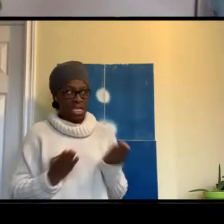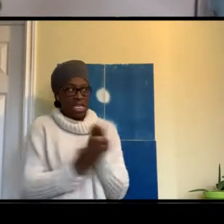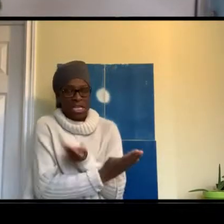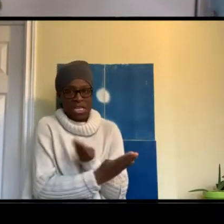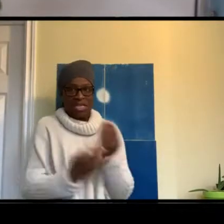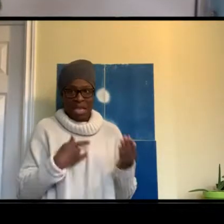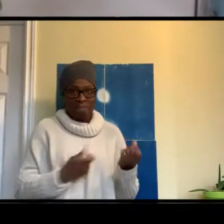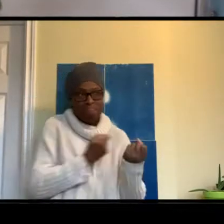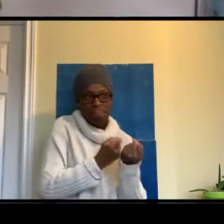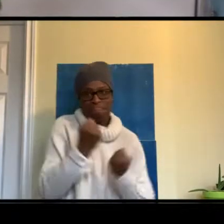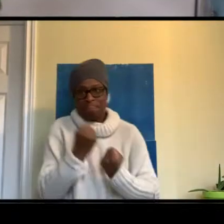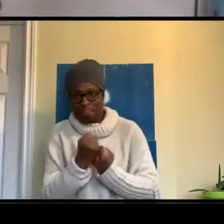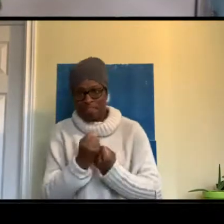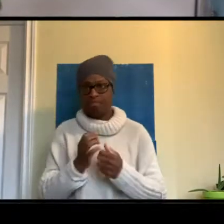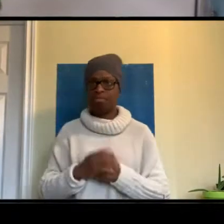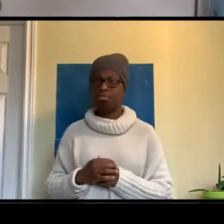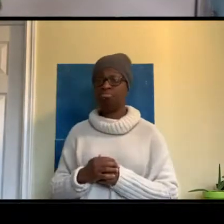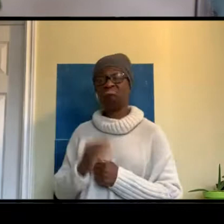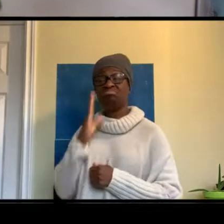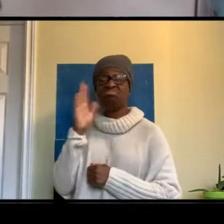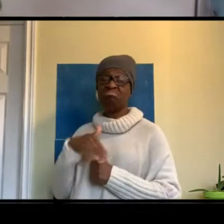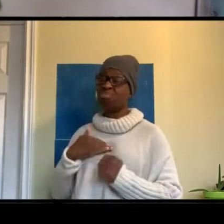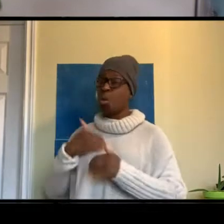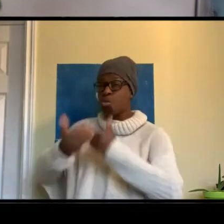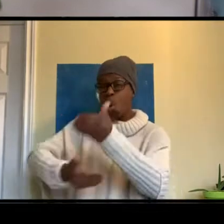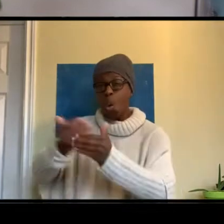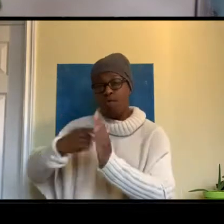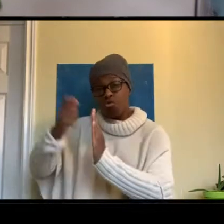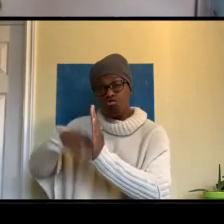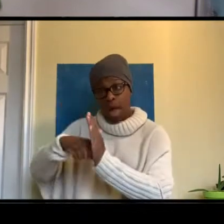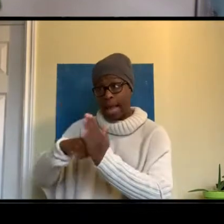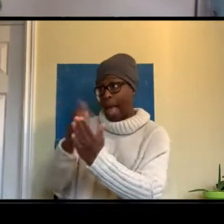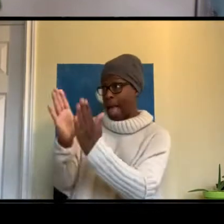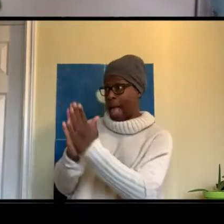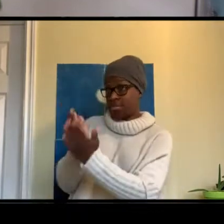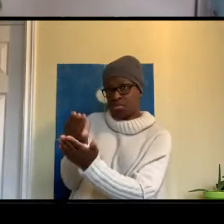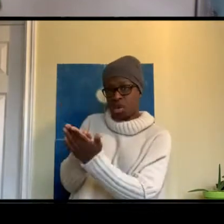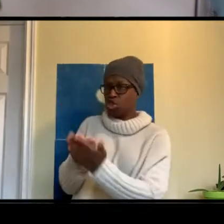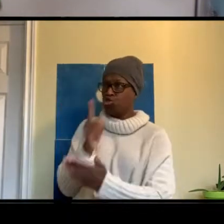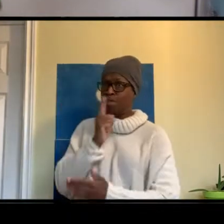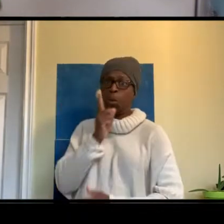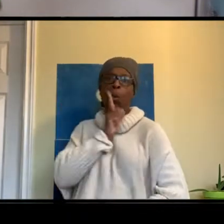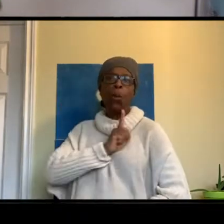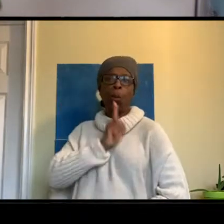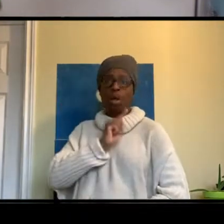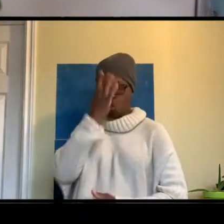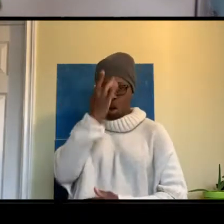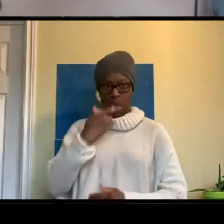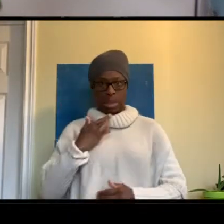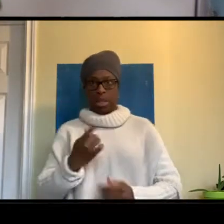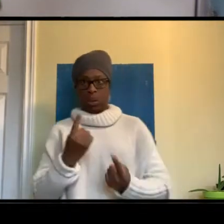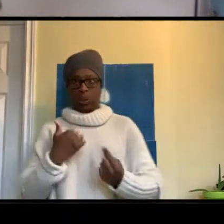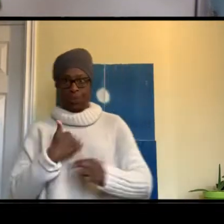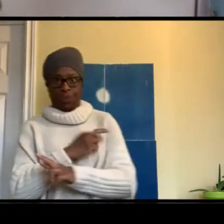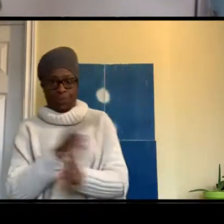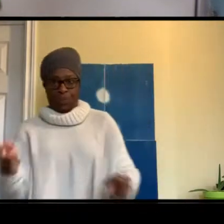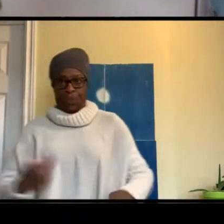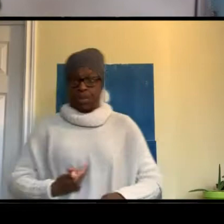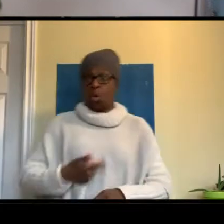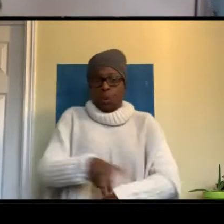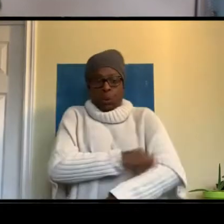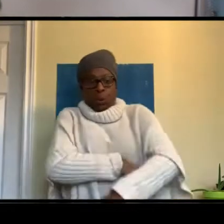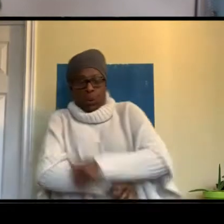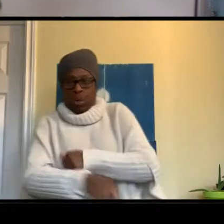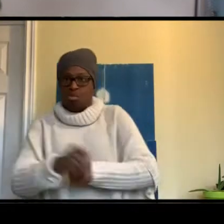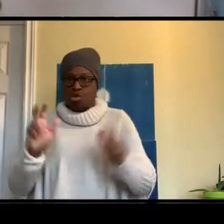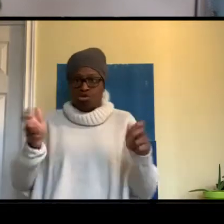and a computer typing away. And when you're doing that for a really long time, you can